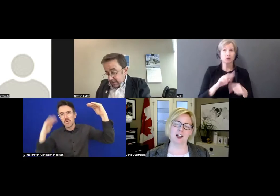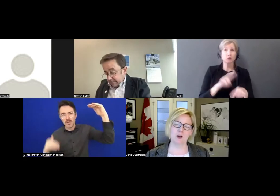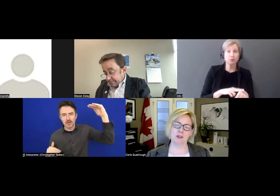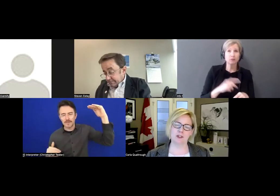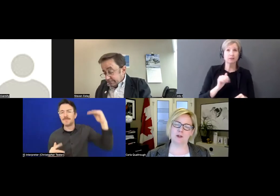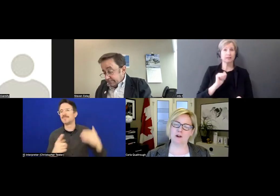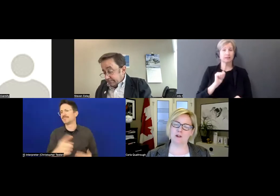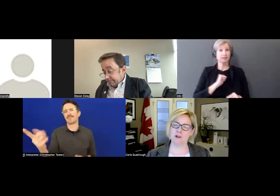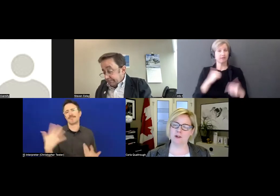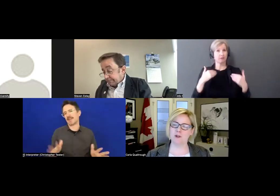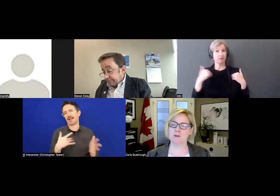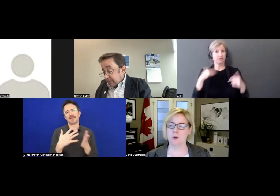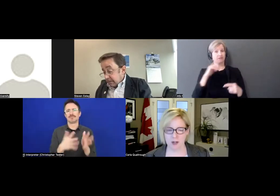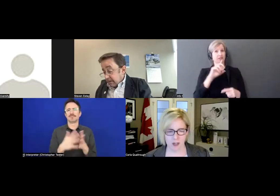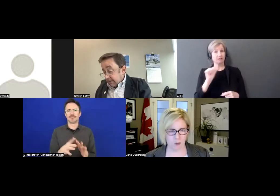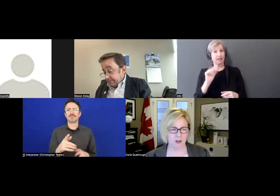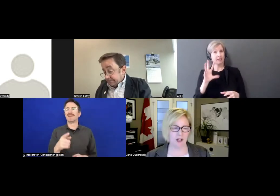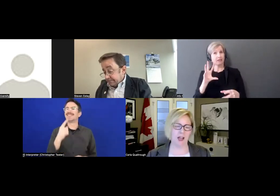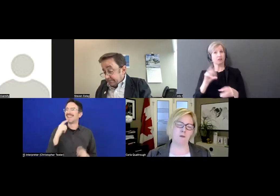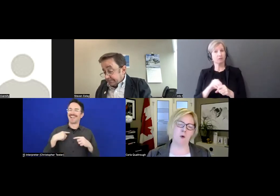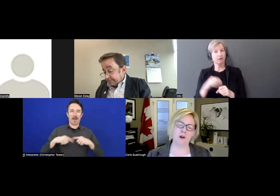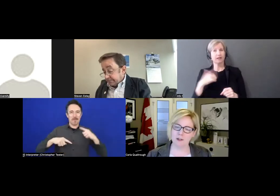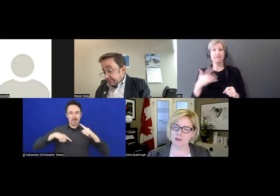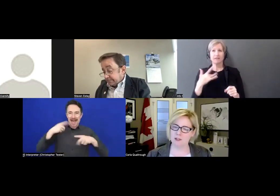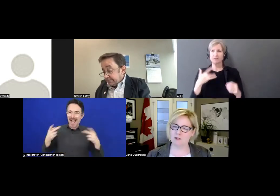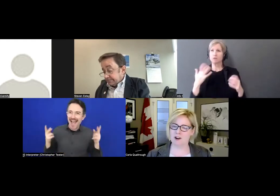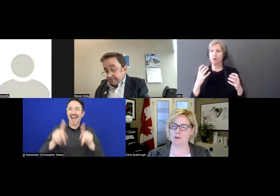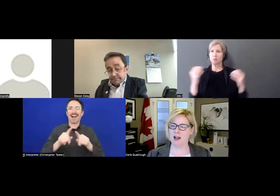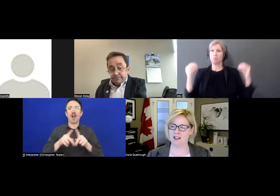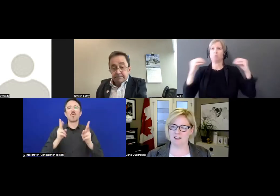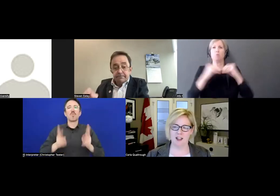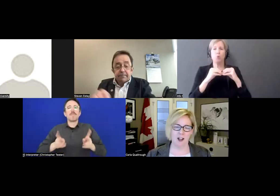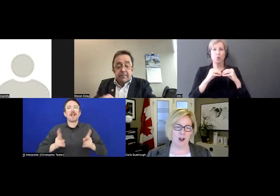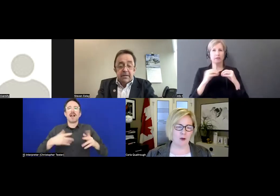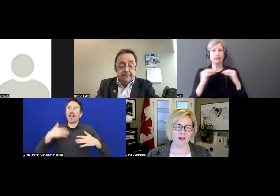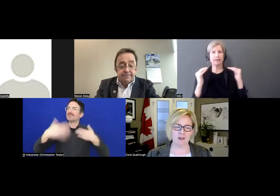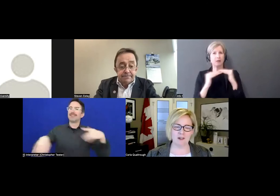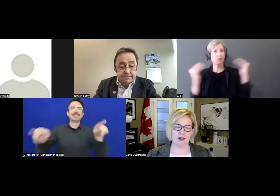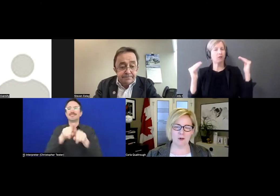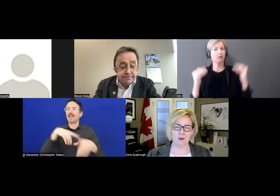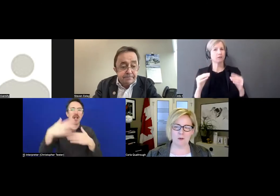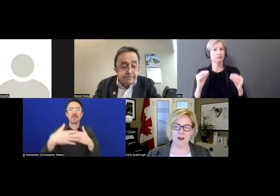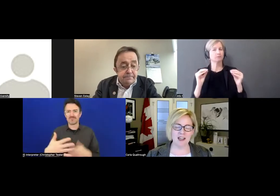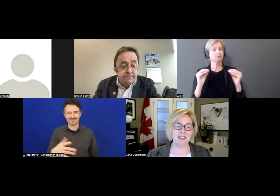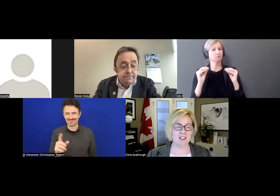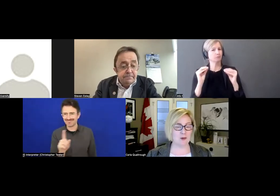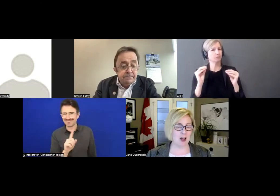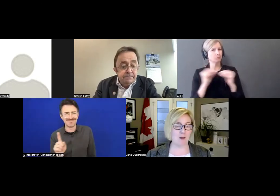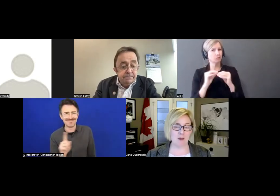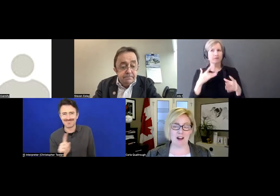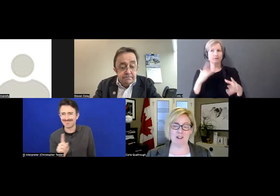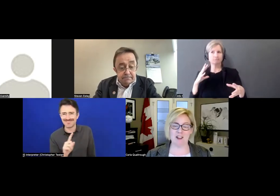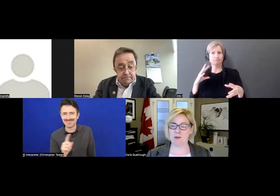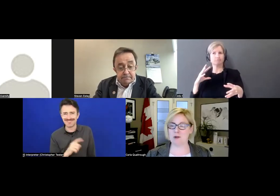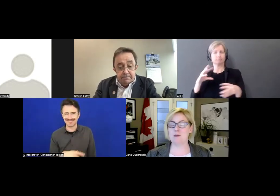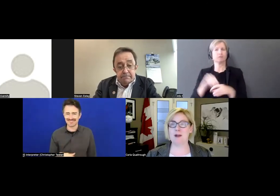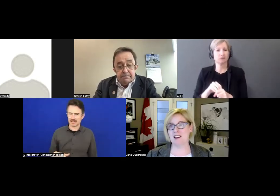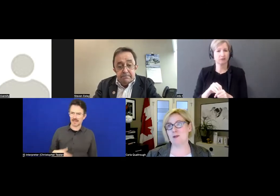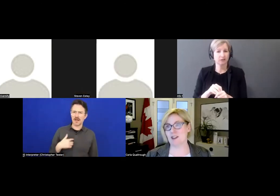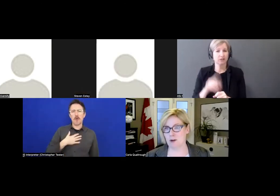to help ensure that our future is more equal and more inclusive than our past. We need to do a lot better than